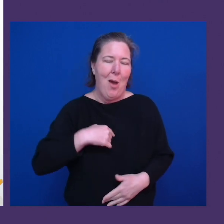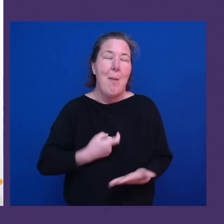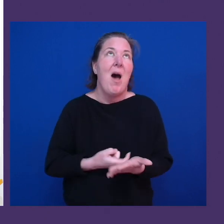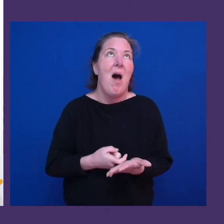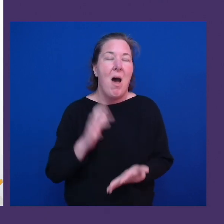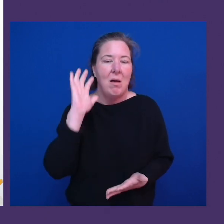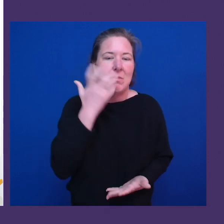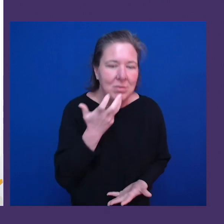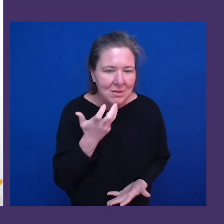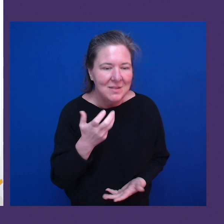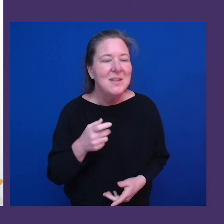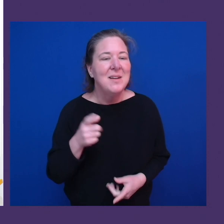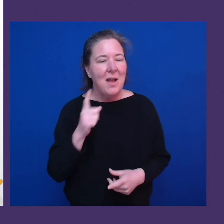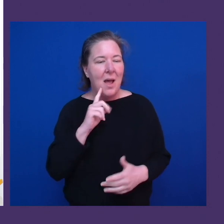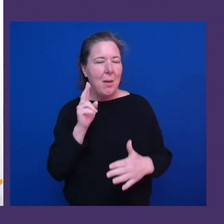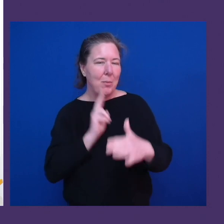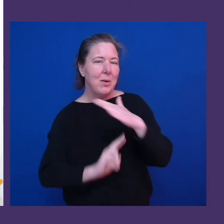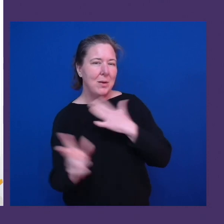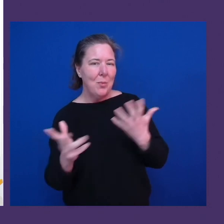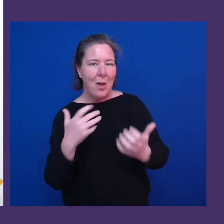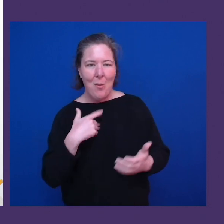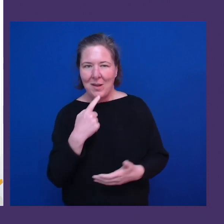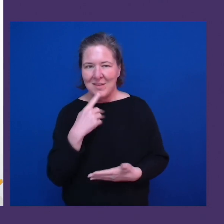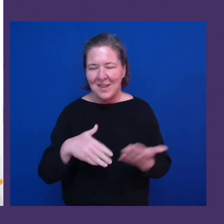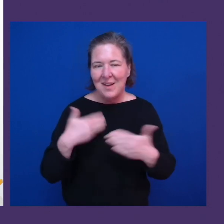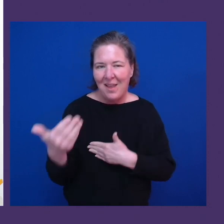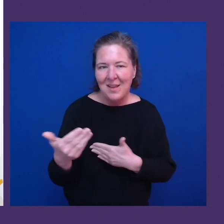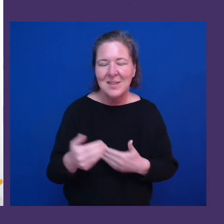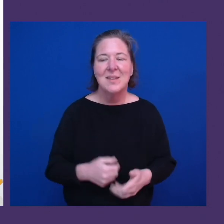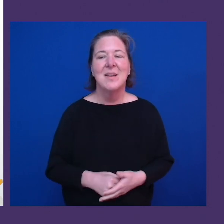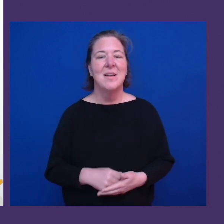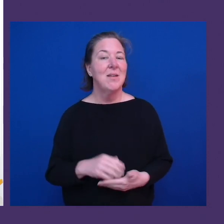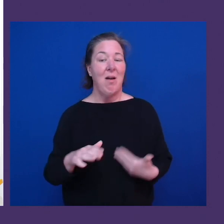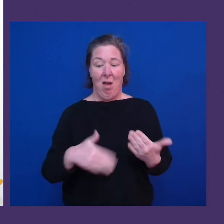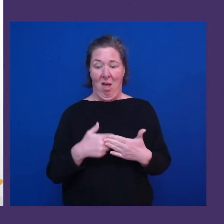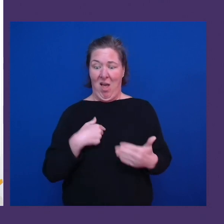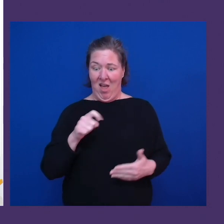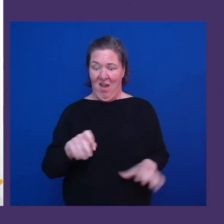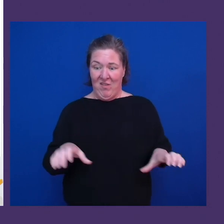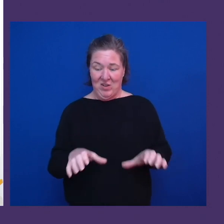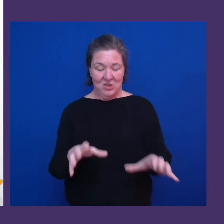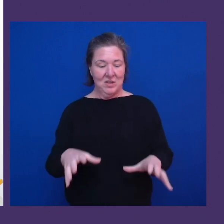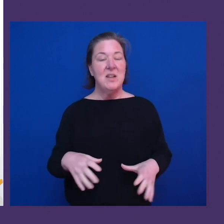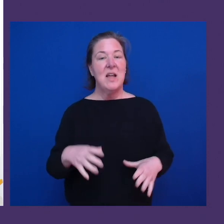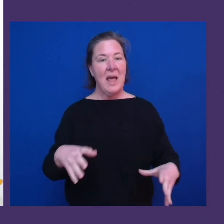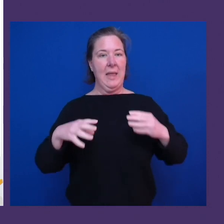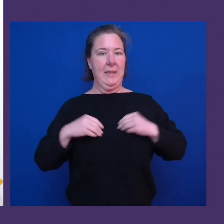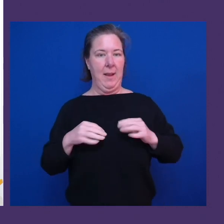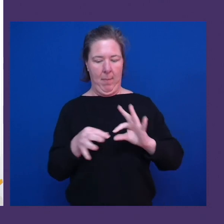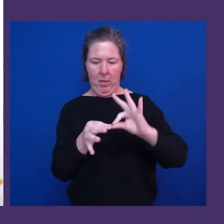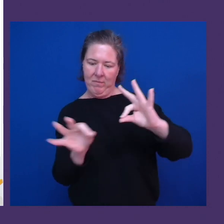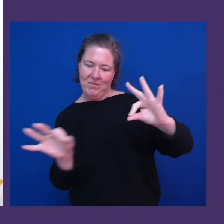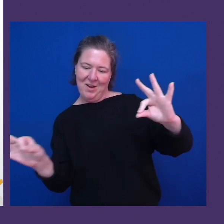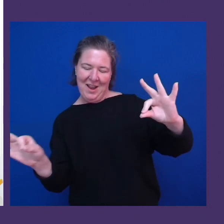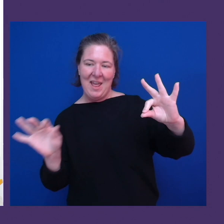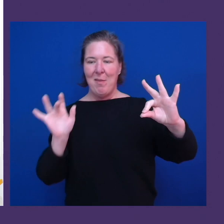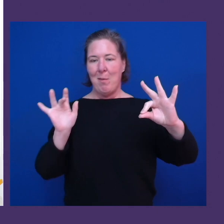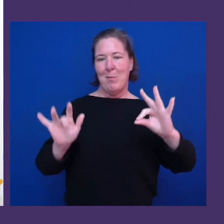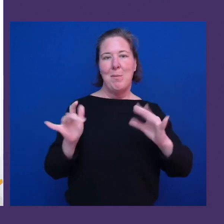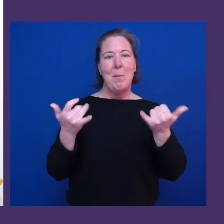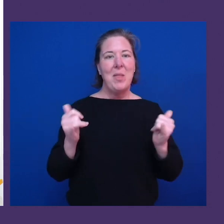accurately predicts what I want to say next. All I have to do is accept the phrase prediction and hit the play button to speak it out